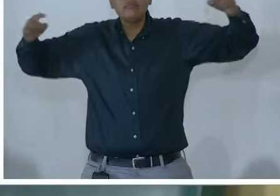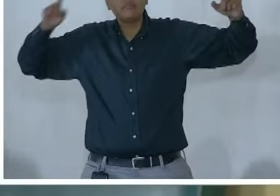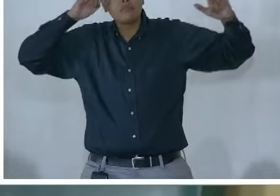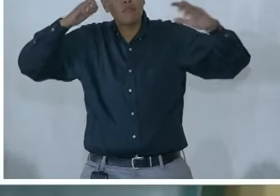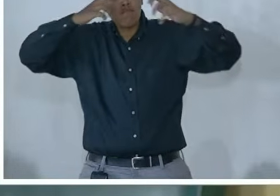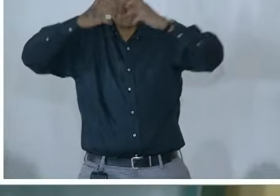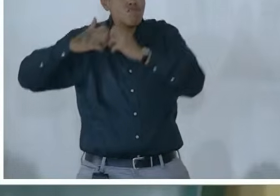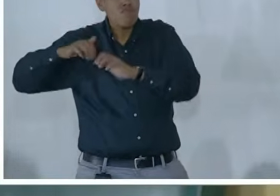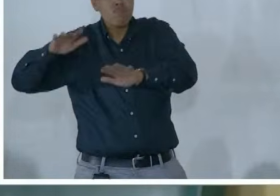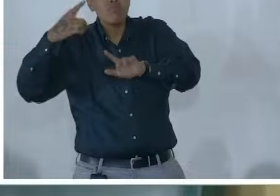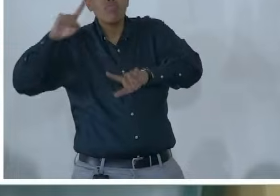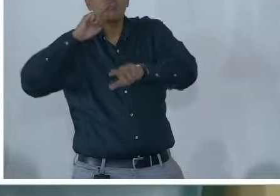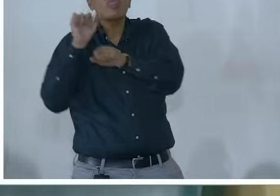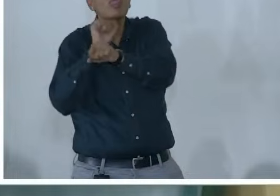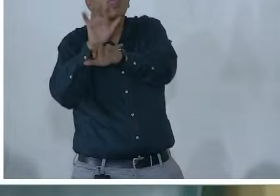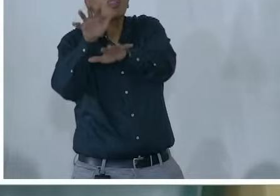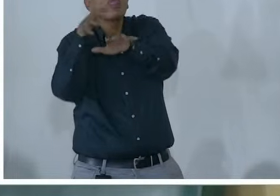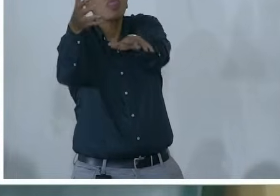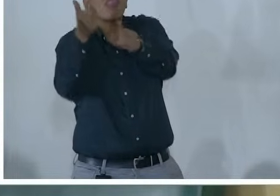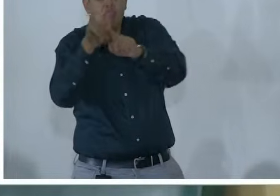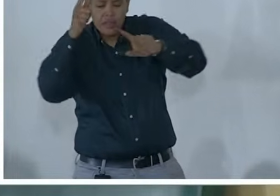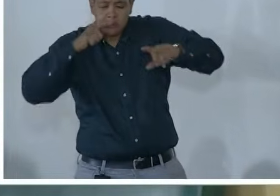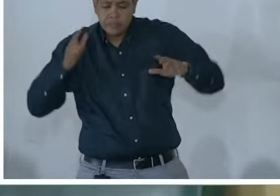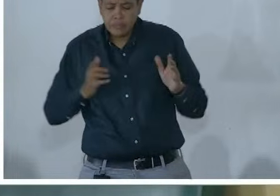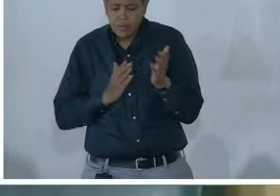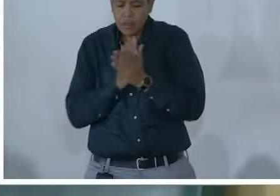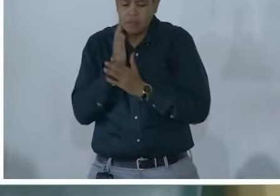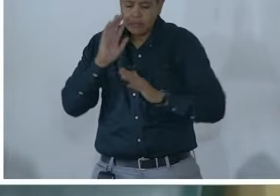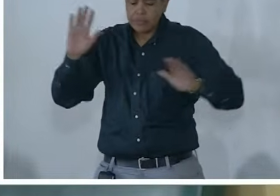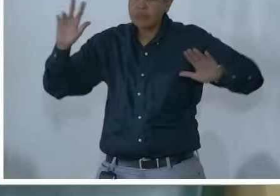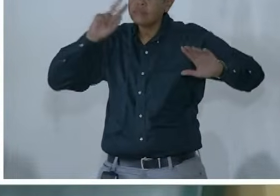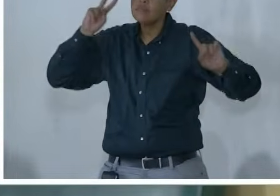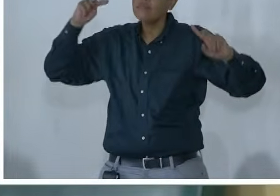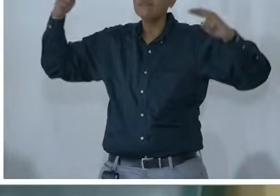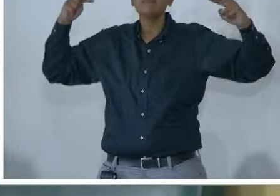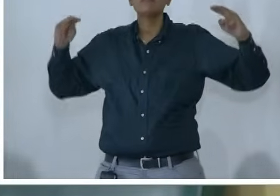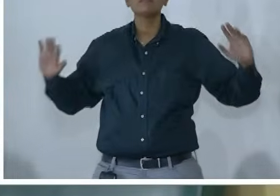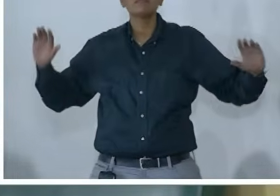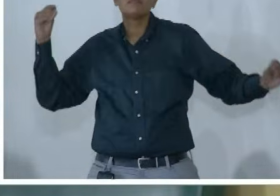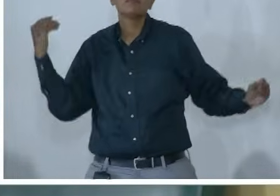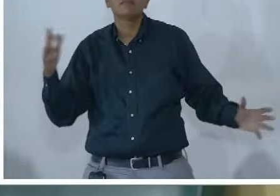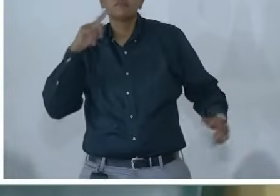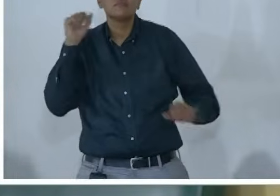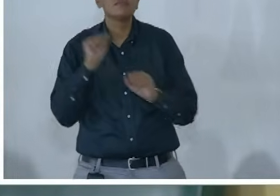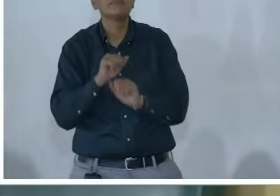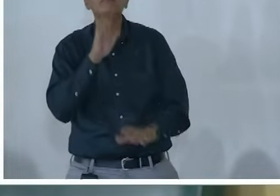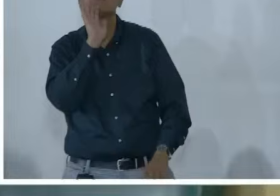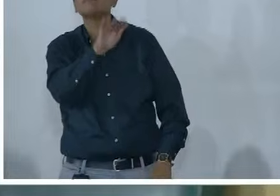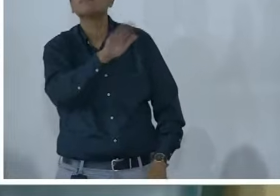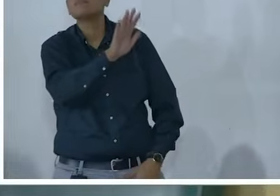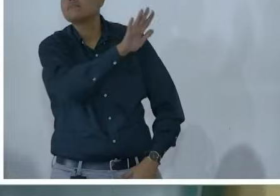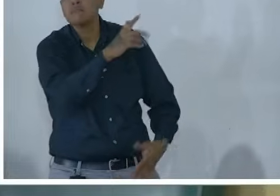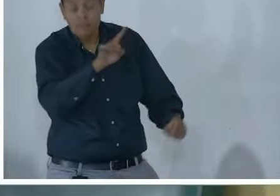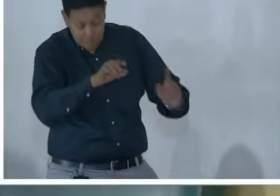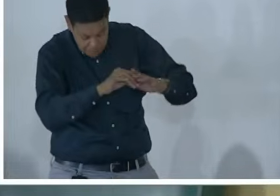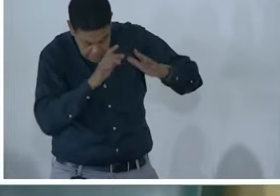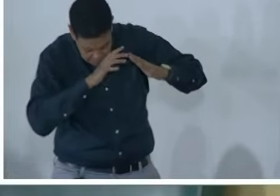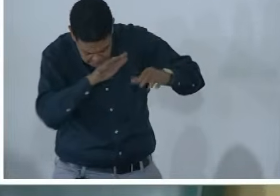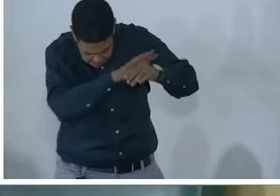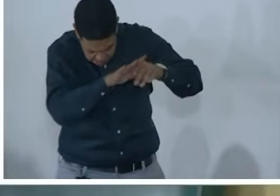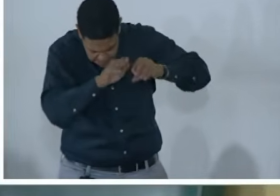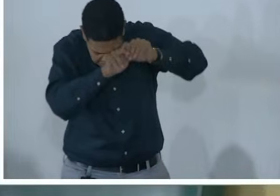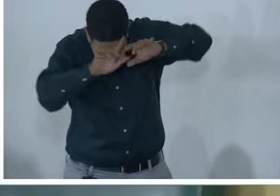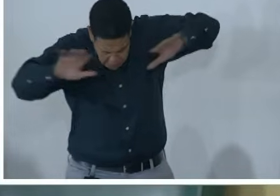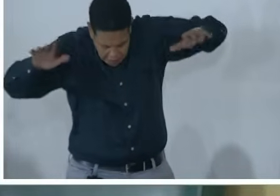collaboration will ensure that the pipeline of prospective issuers is diverse, geographically